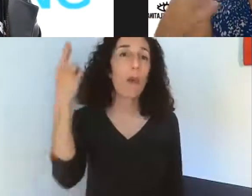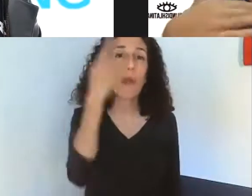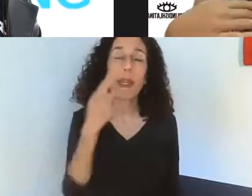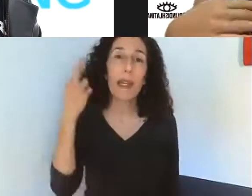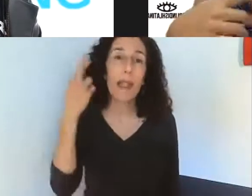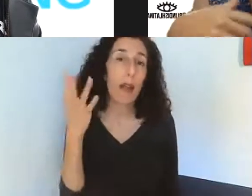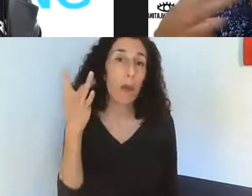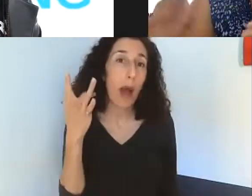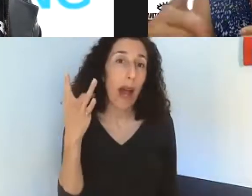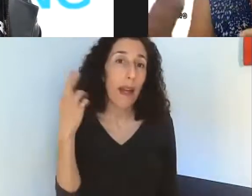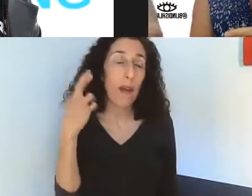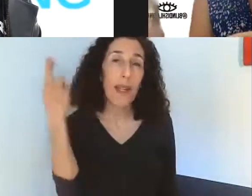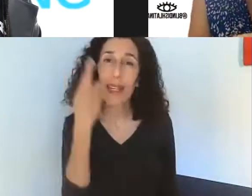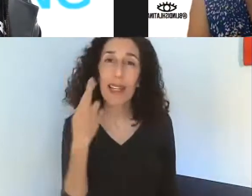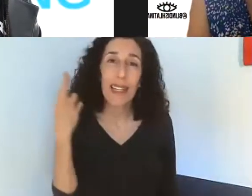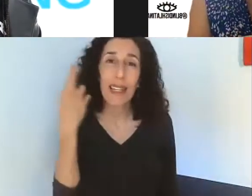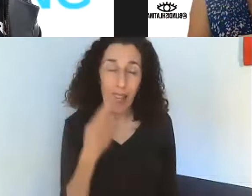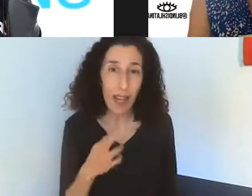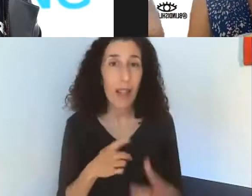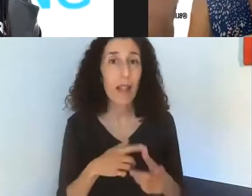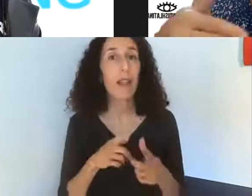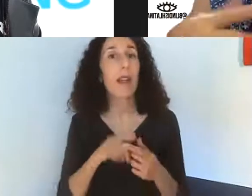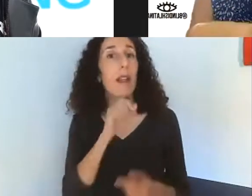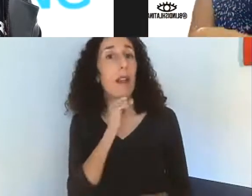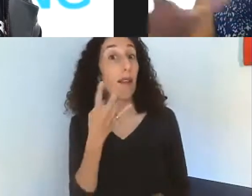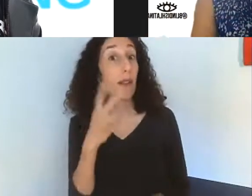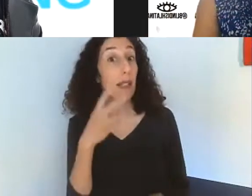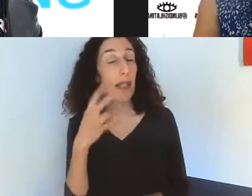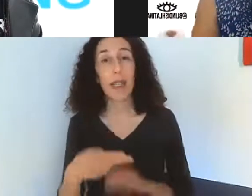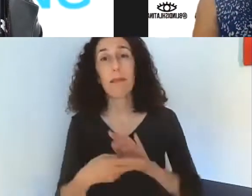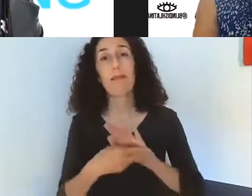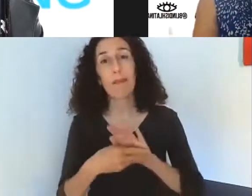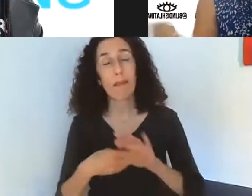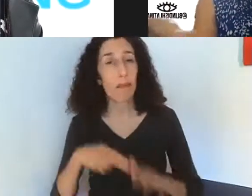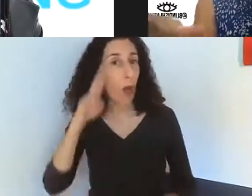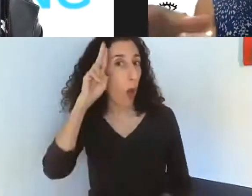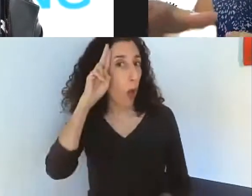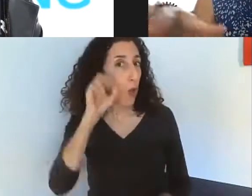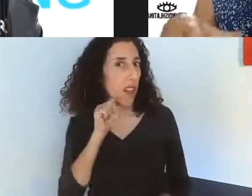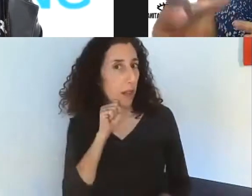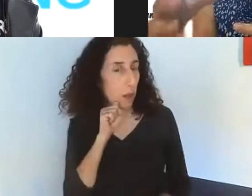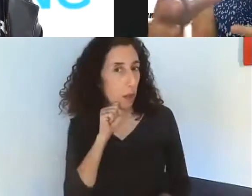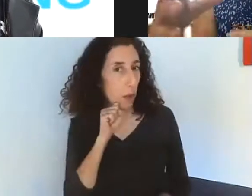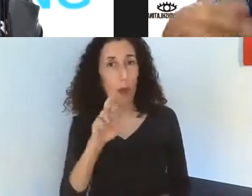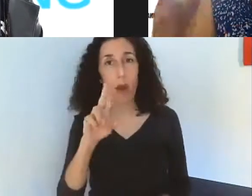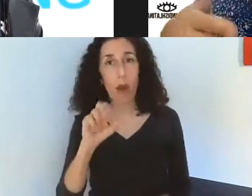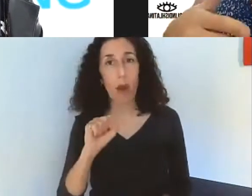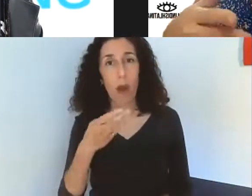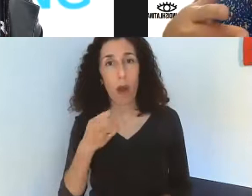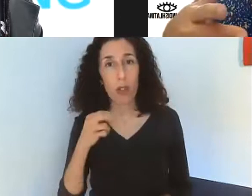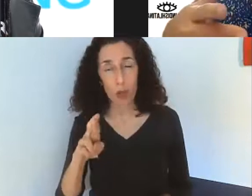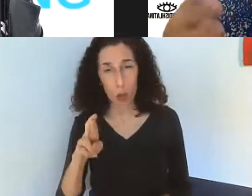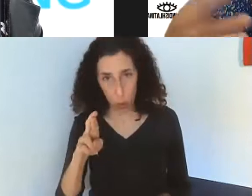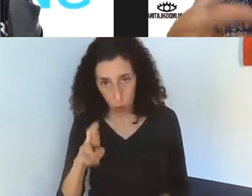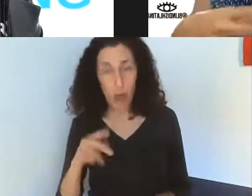is a combination of vision and hearing loss. But the vision loss presents itself later. So I found out that I was